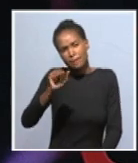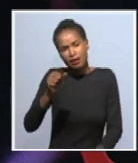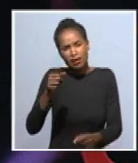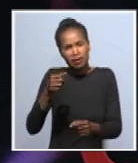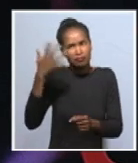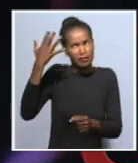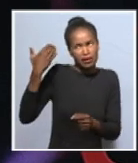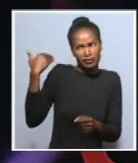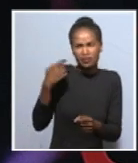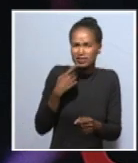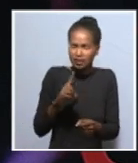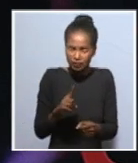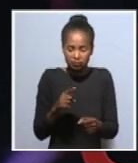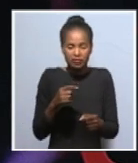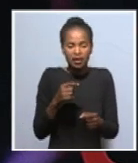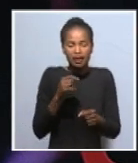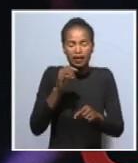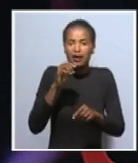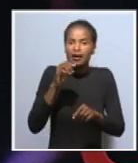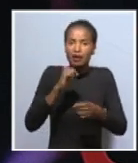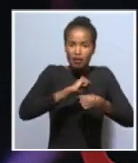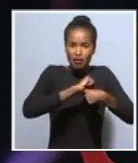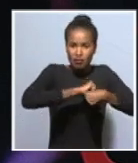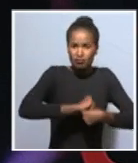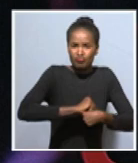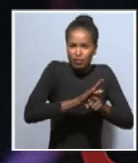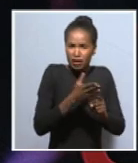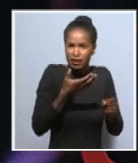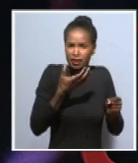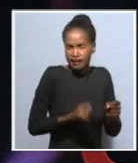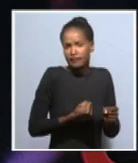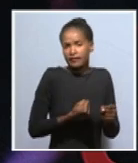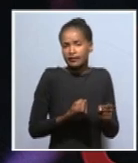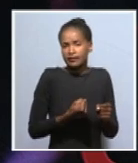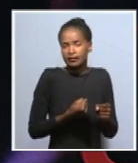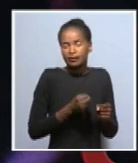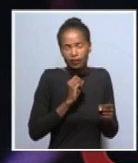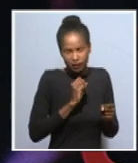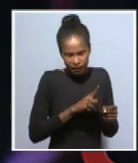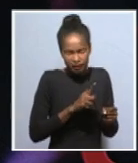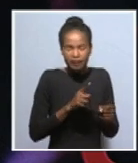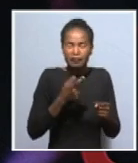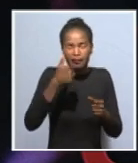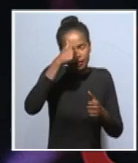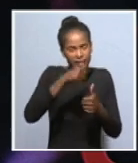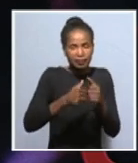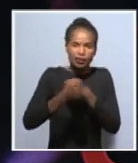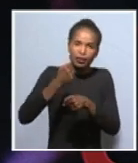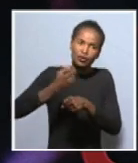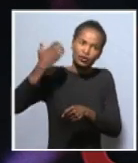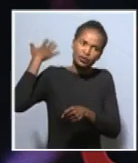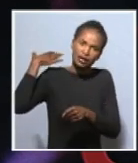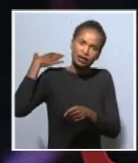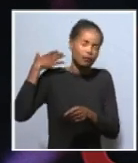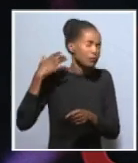is that obviously on the back of COVID, you had, last year was probably the